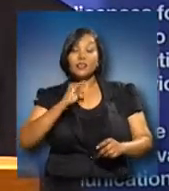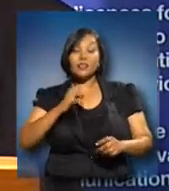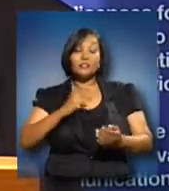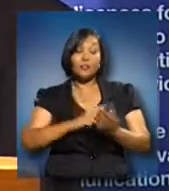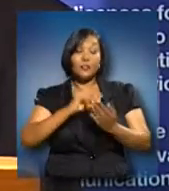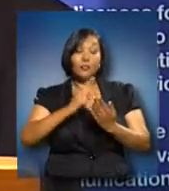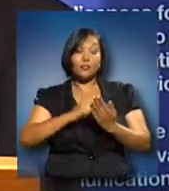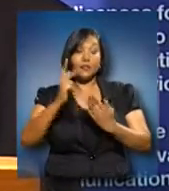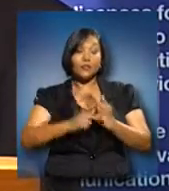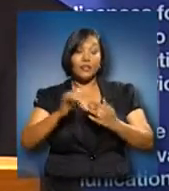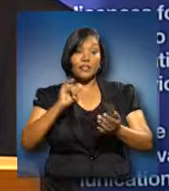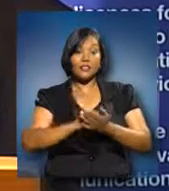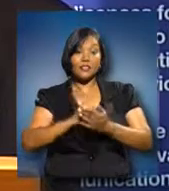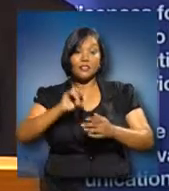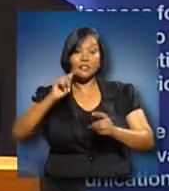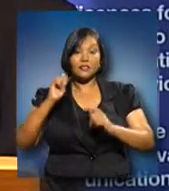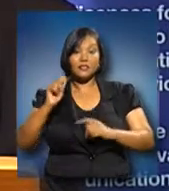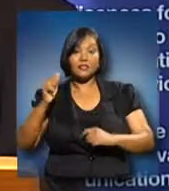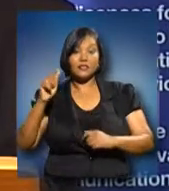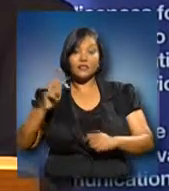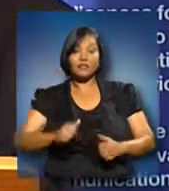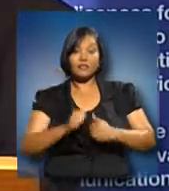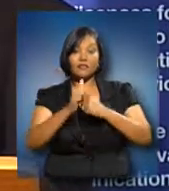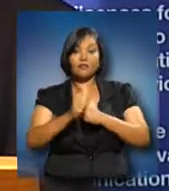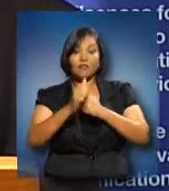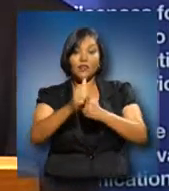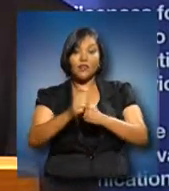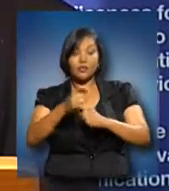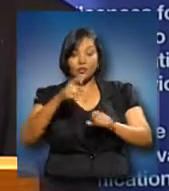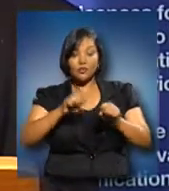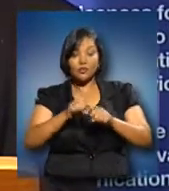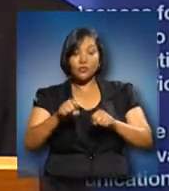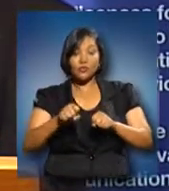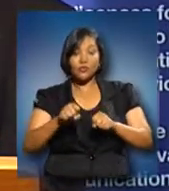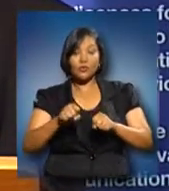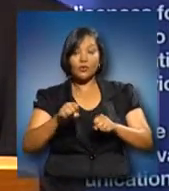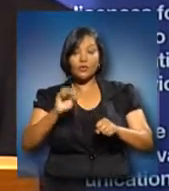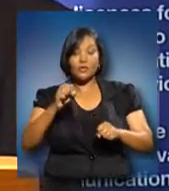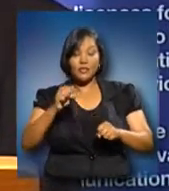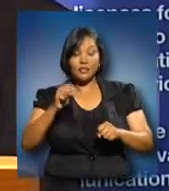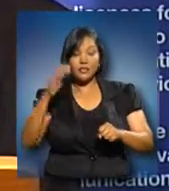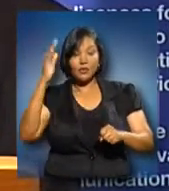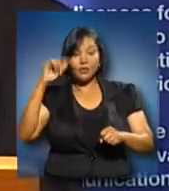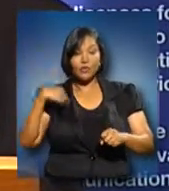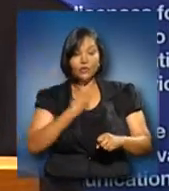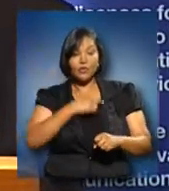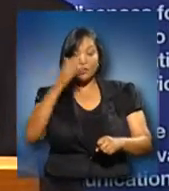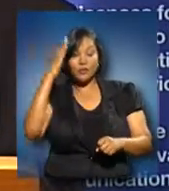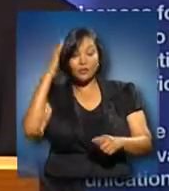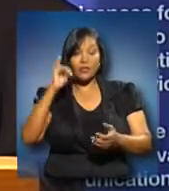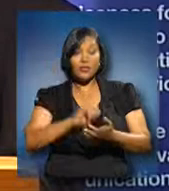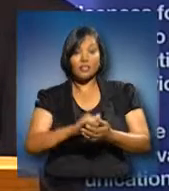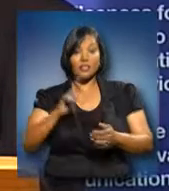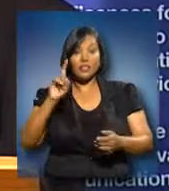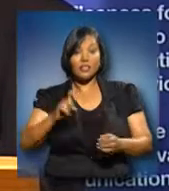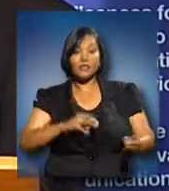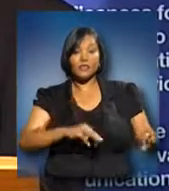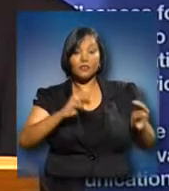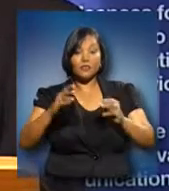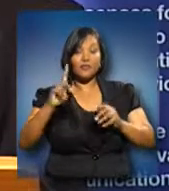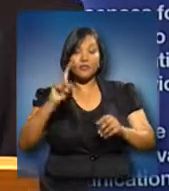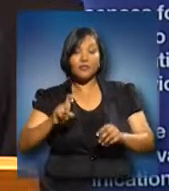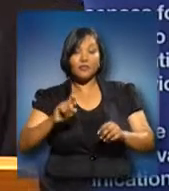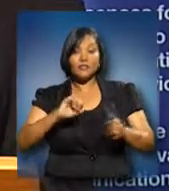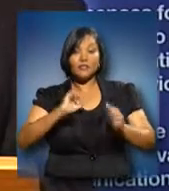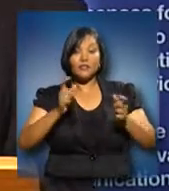projects that has been identified. So from a national perspective, it is recognized as something that is imperative and must be